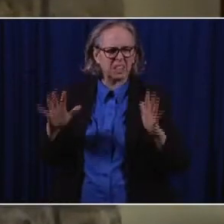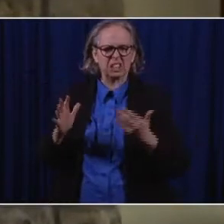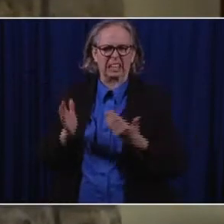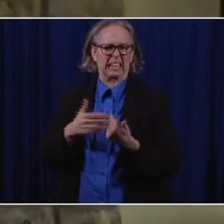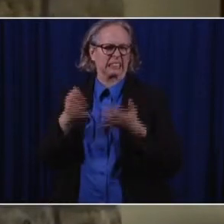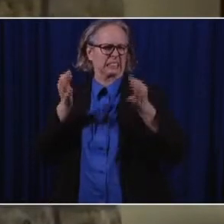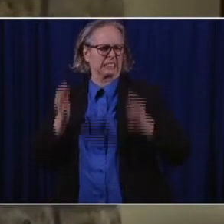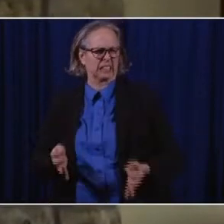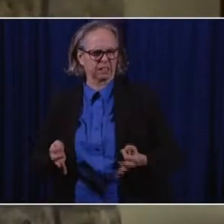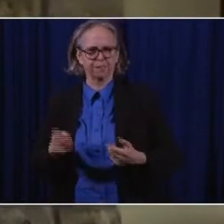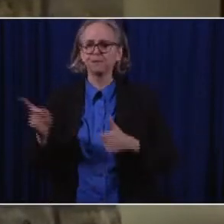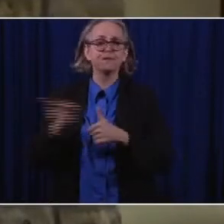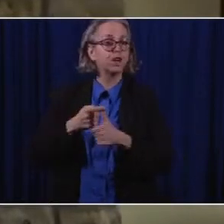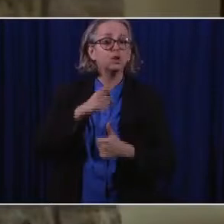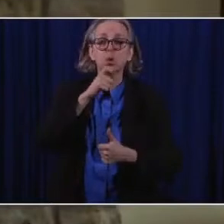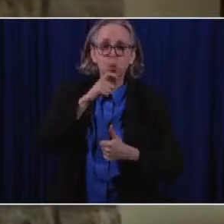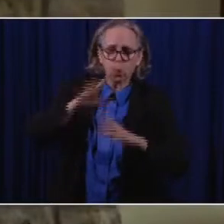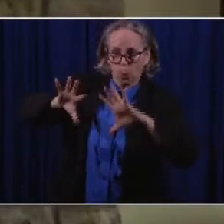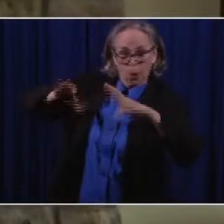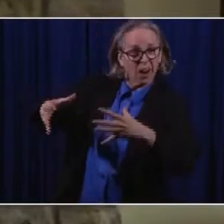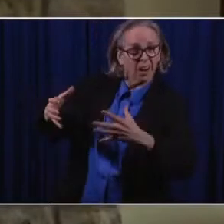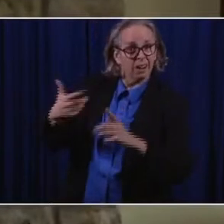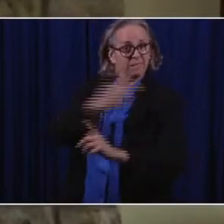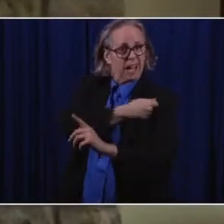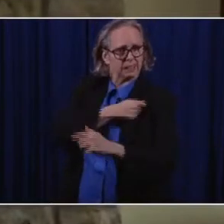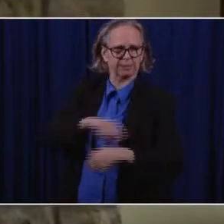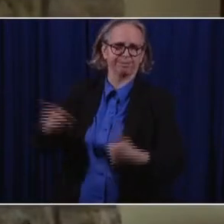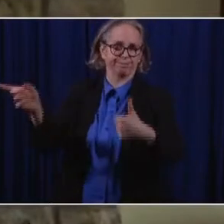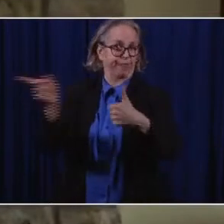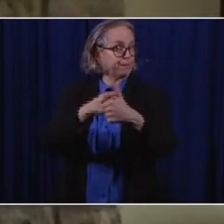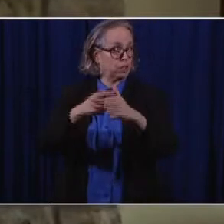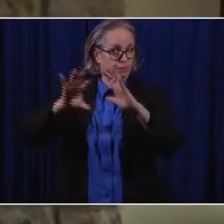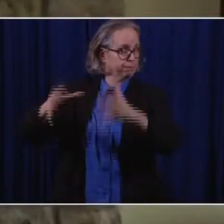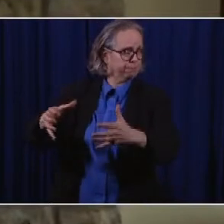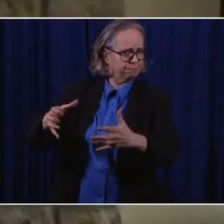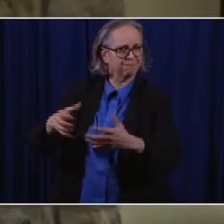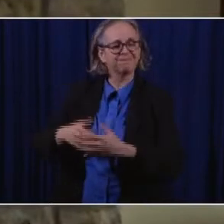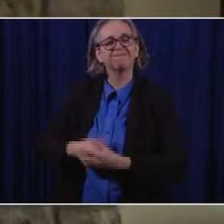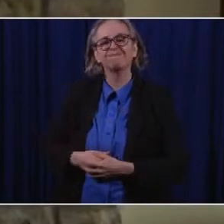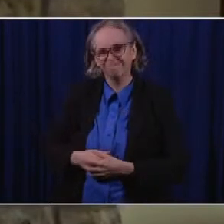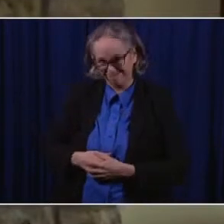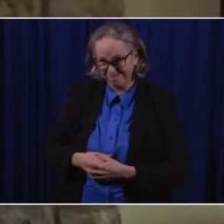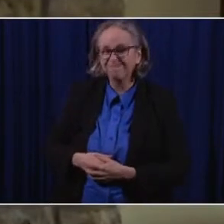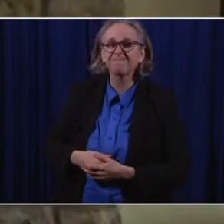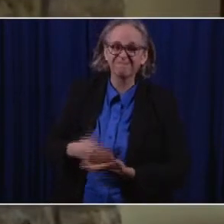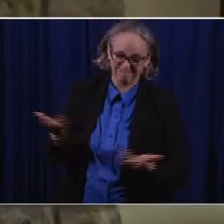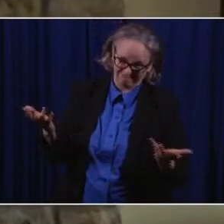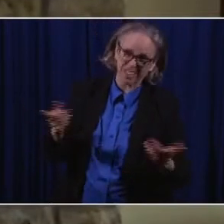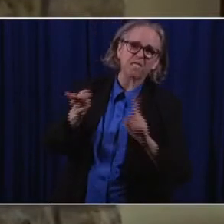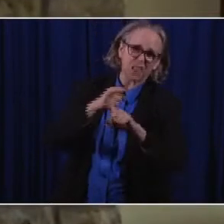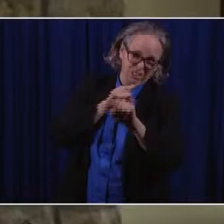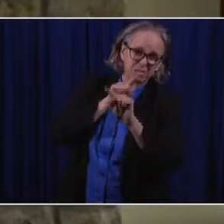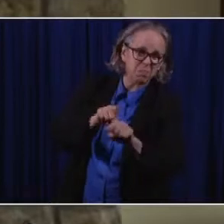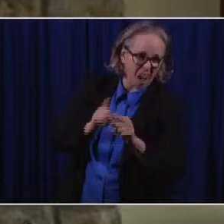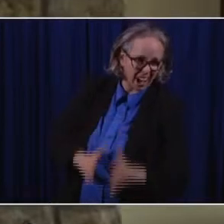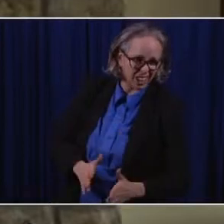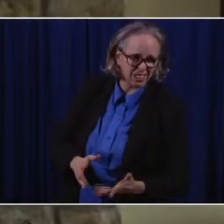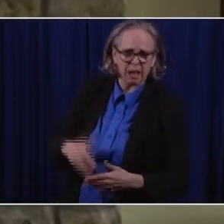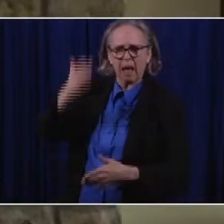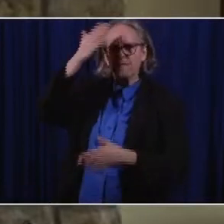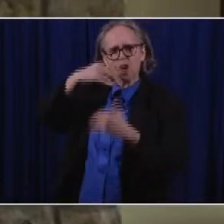off, anybody who is in direct contact with COVID